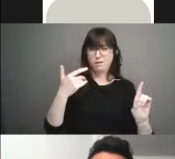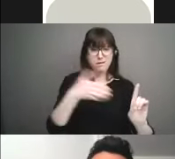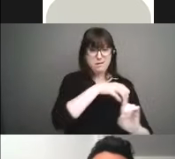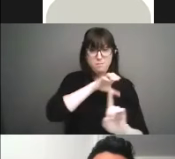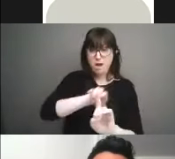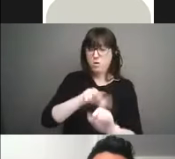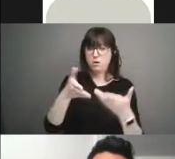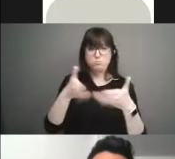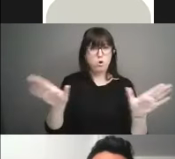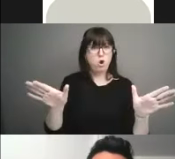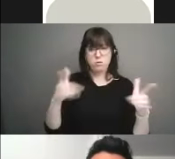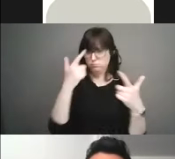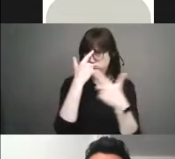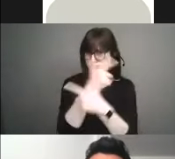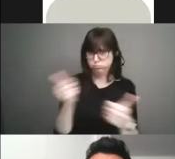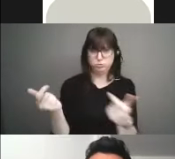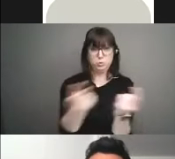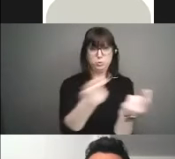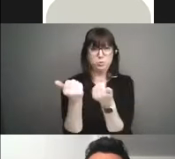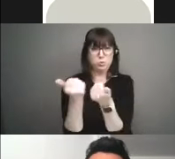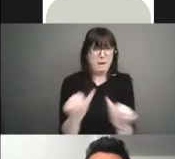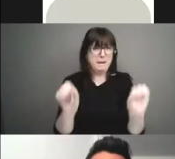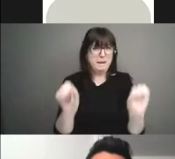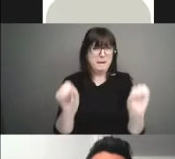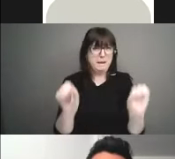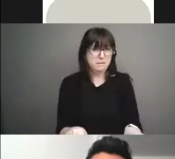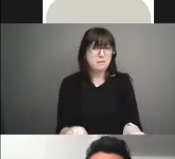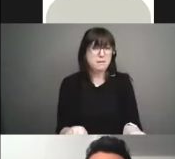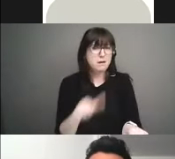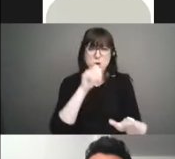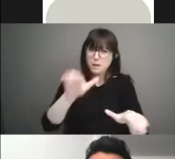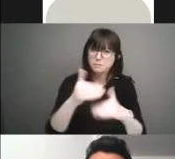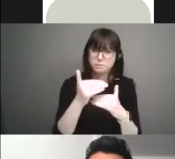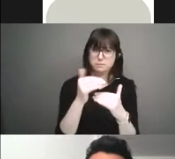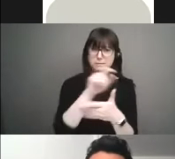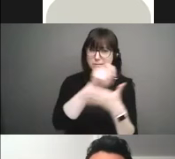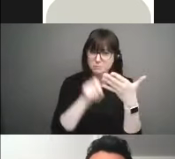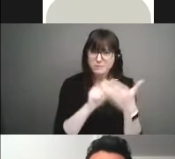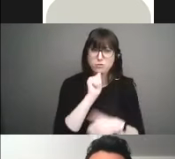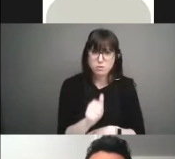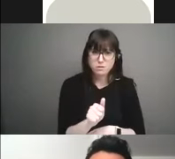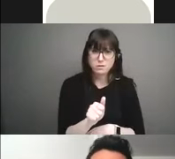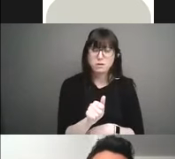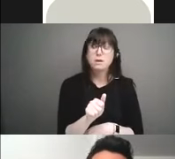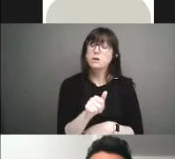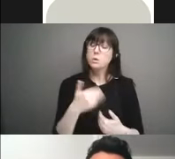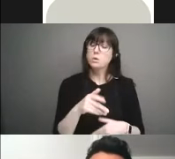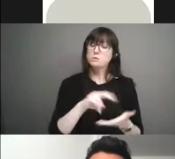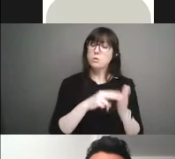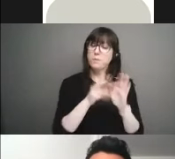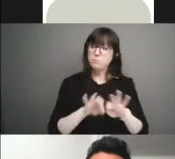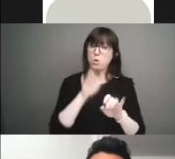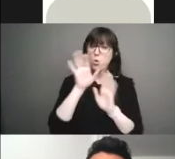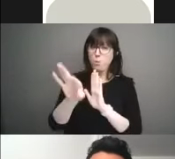power to the attorney who's acting. So it's very important to consider very carefully who you are appointing as